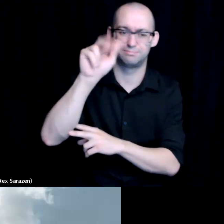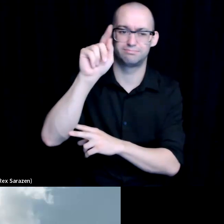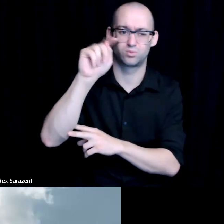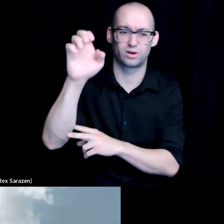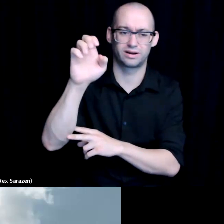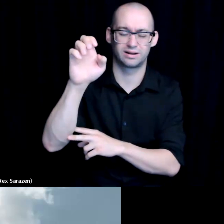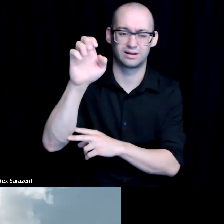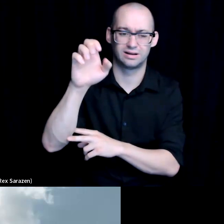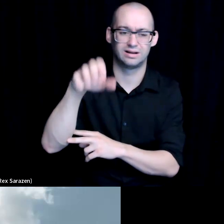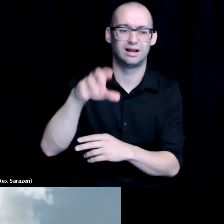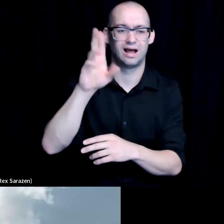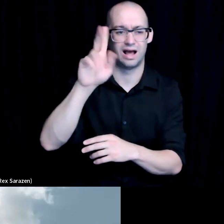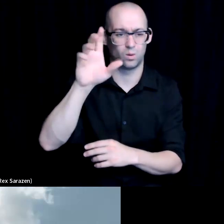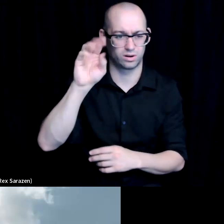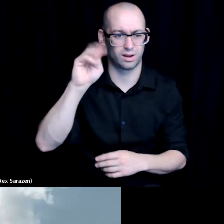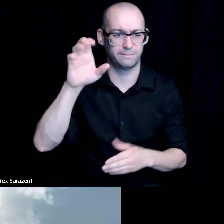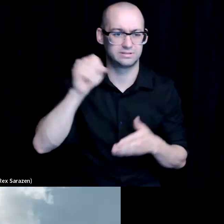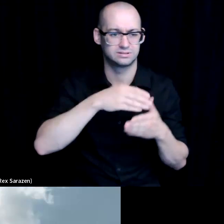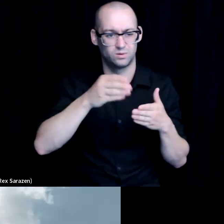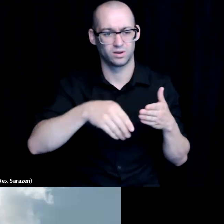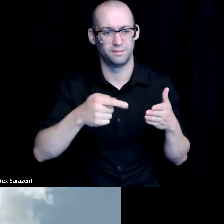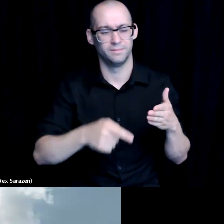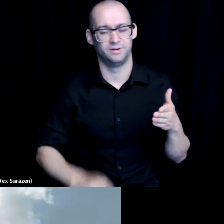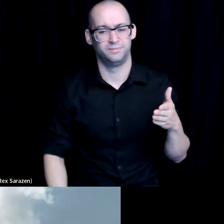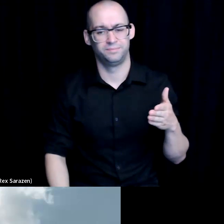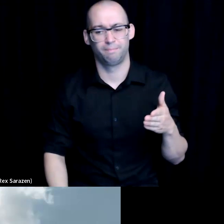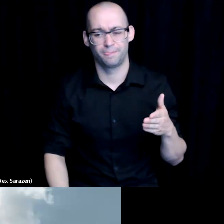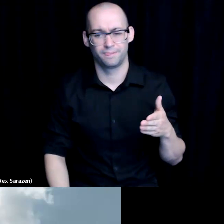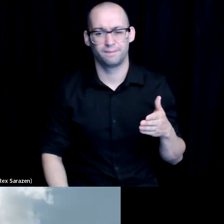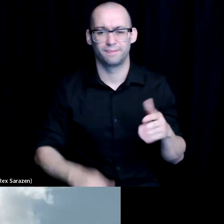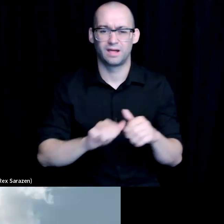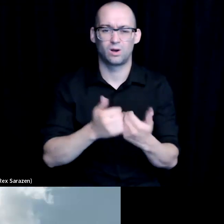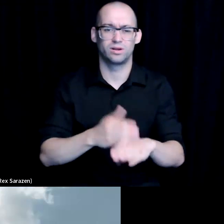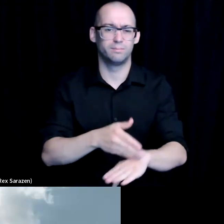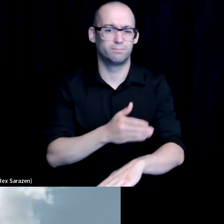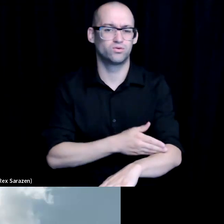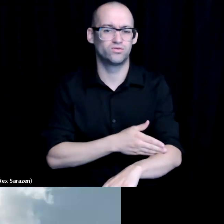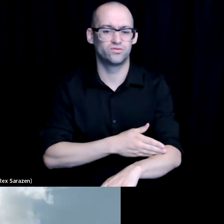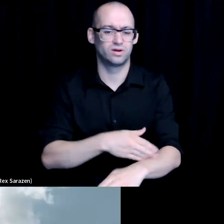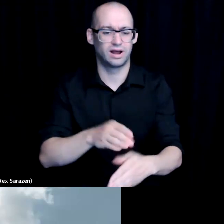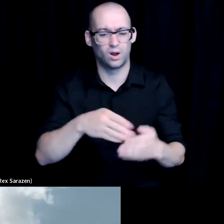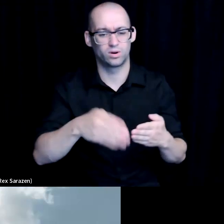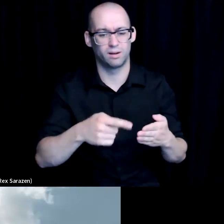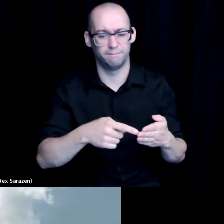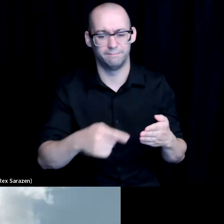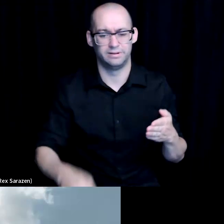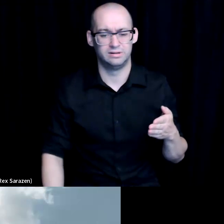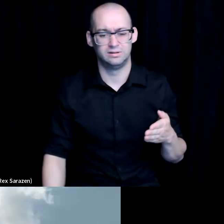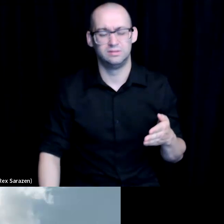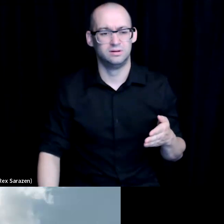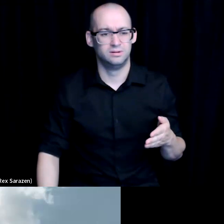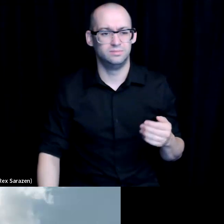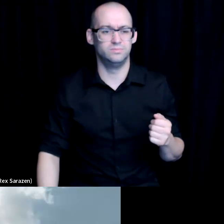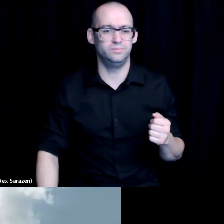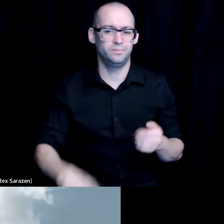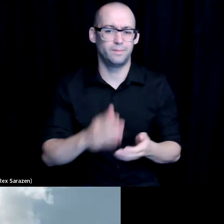through creating digital equity, how do we create or improve outcomes in key policy areas like health access. And so part of